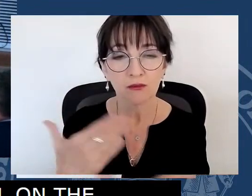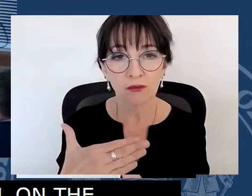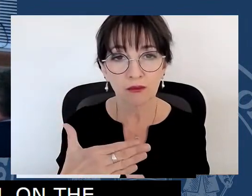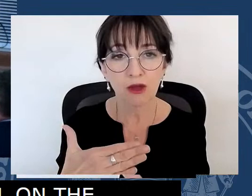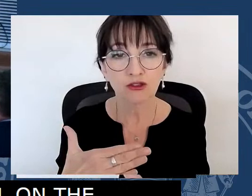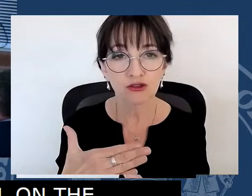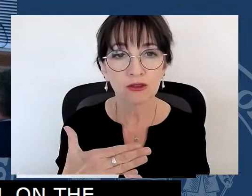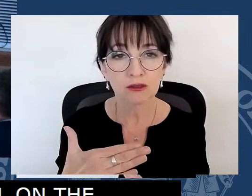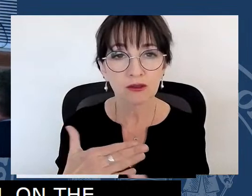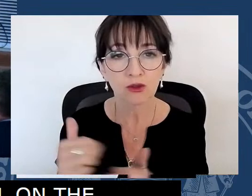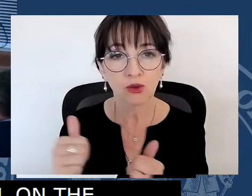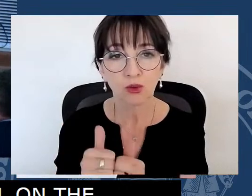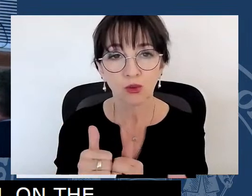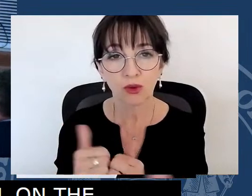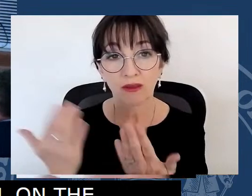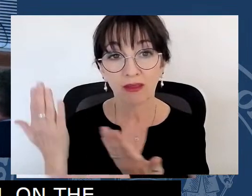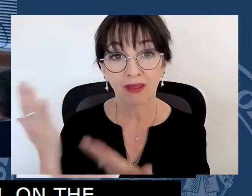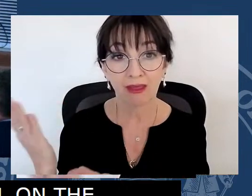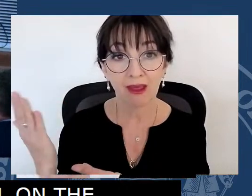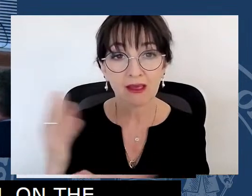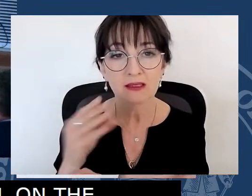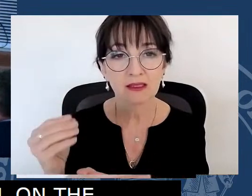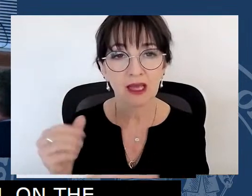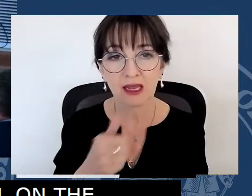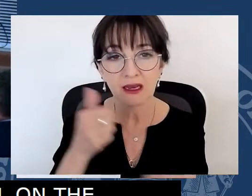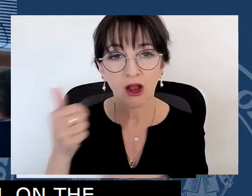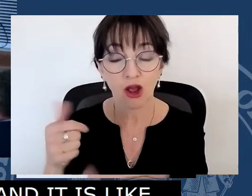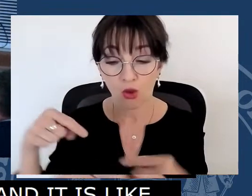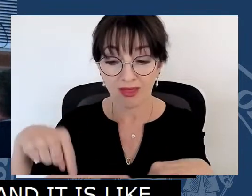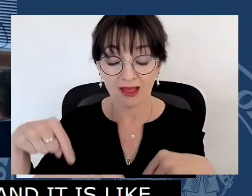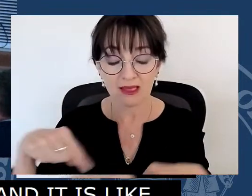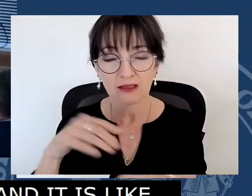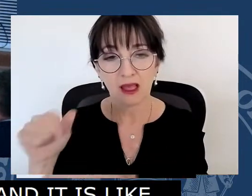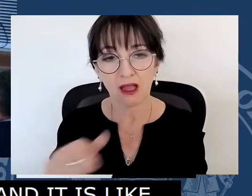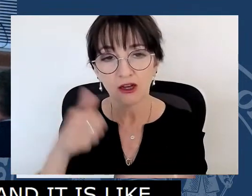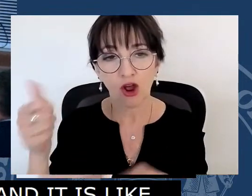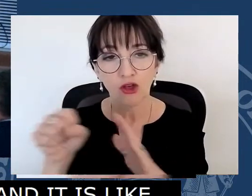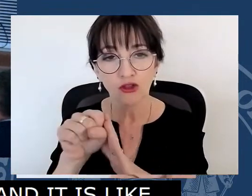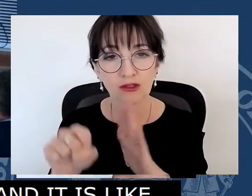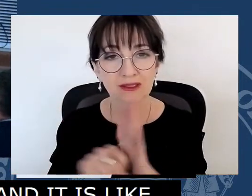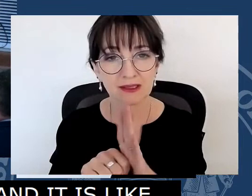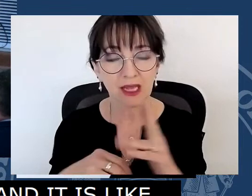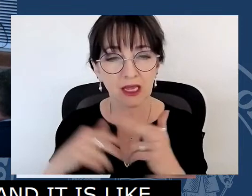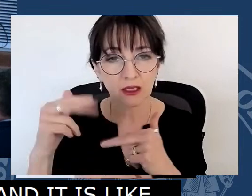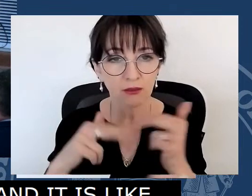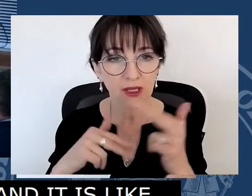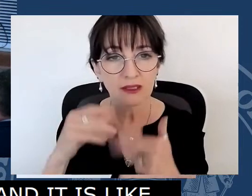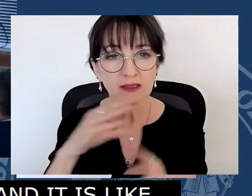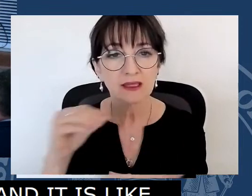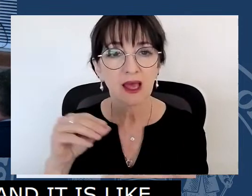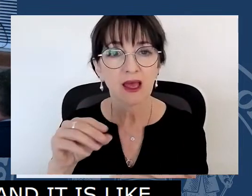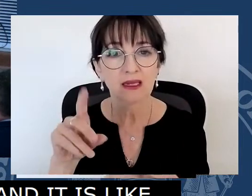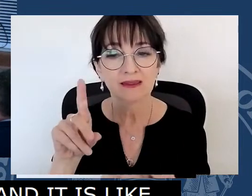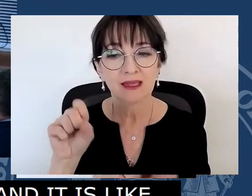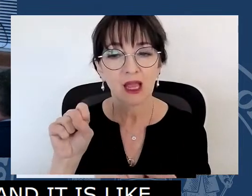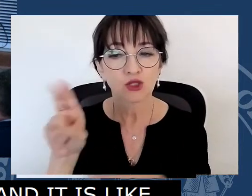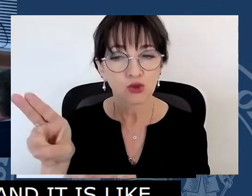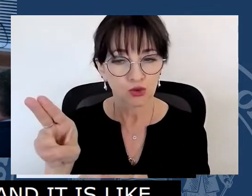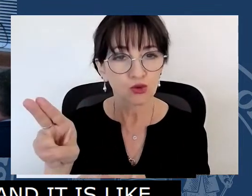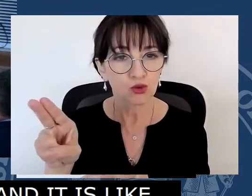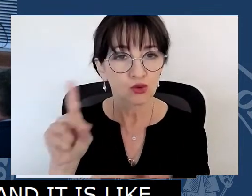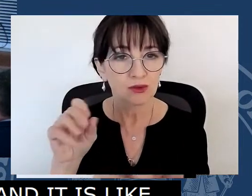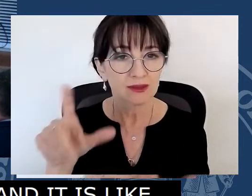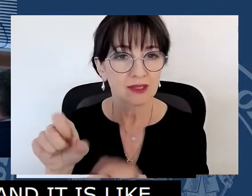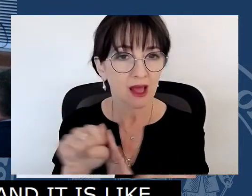other state buildings here at Del State and other campuses, the